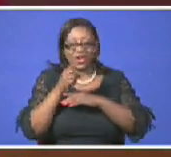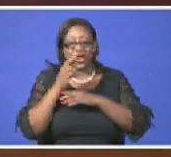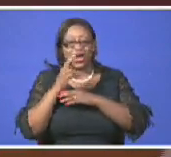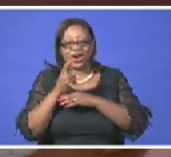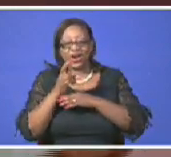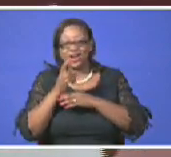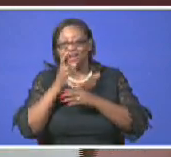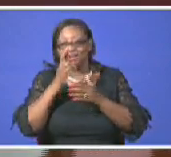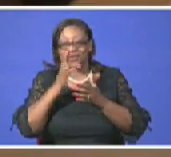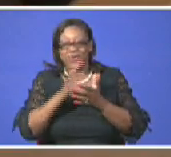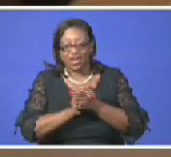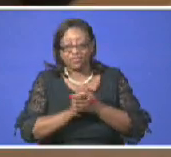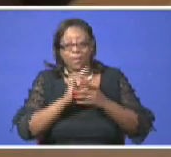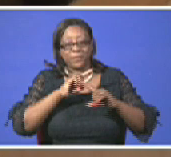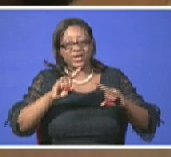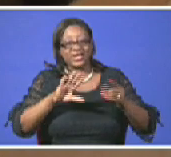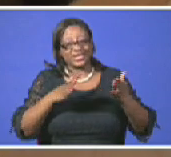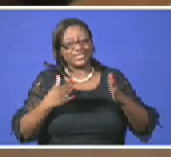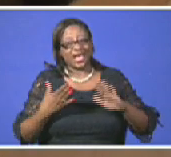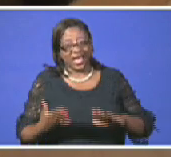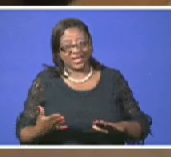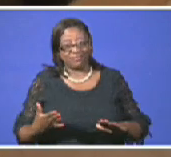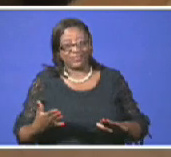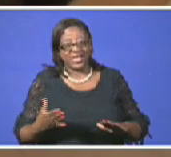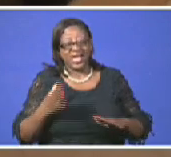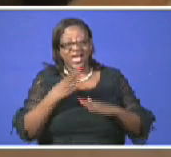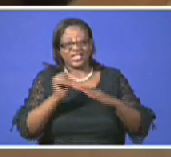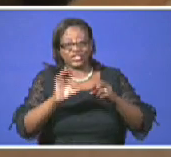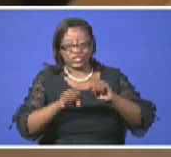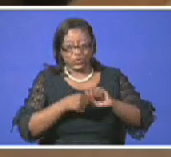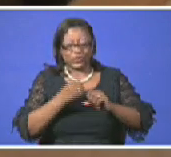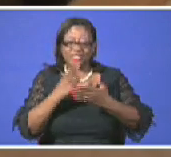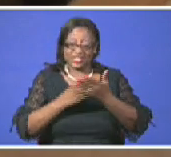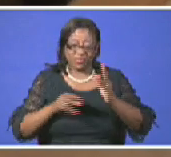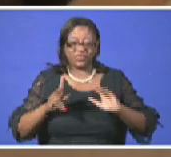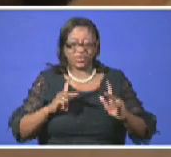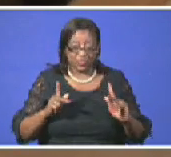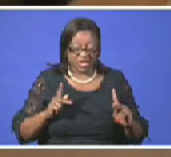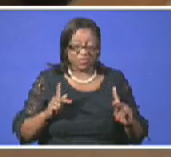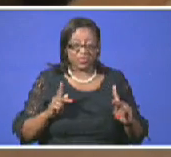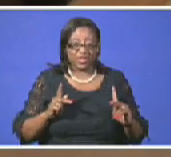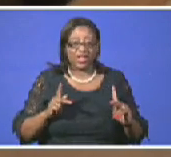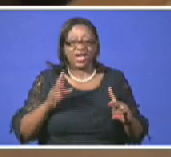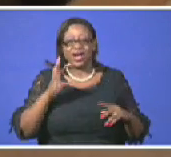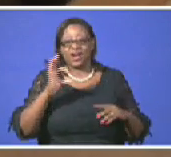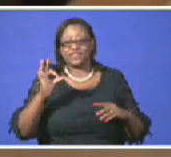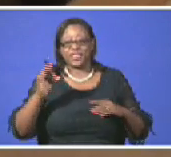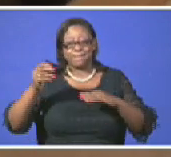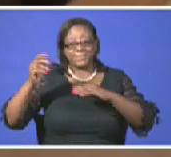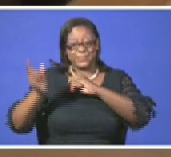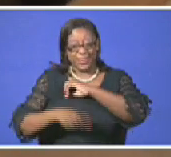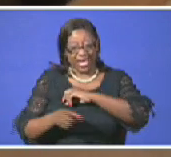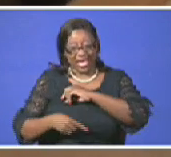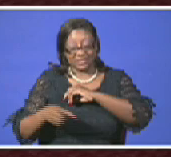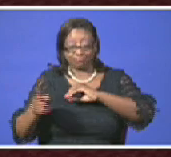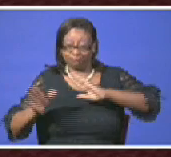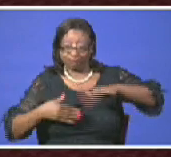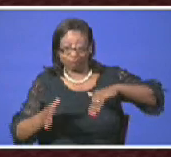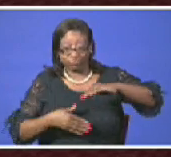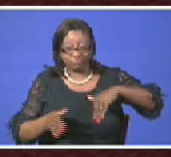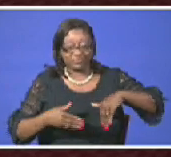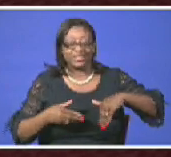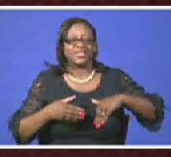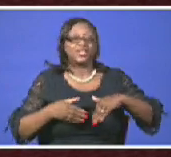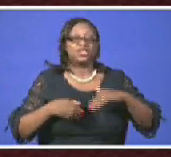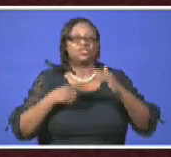Well, Inspector Johnson has passed, and today, members of the Royal Bahamas Police Force Band continued the long tradition, giving her a